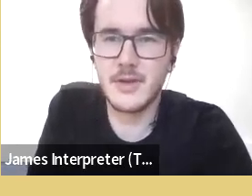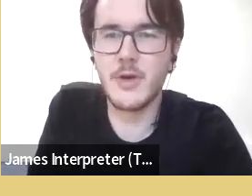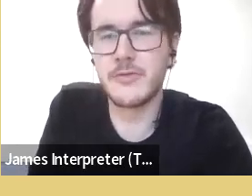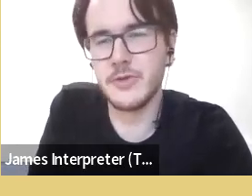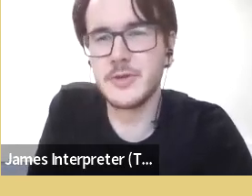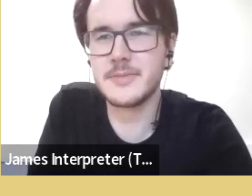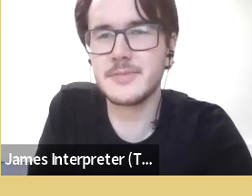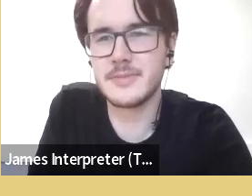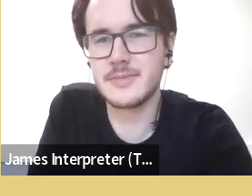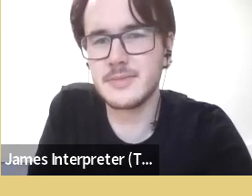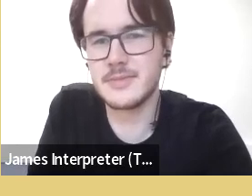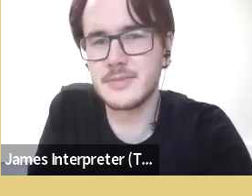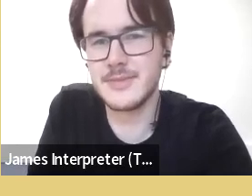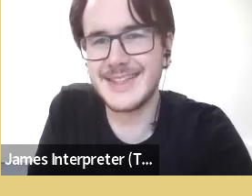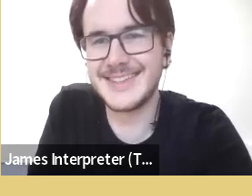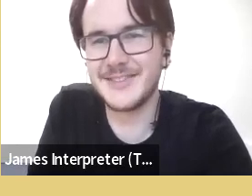Or food.